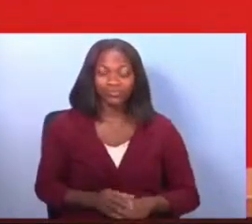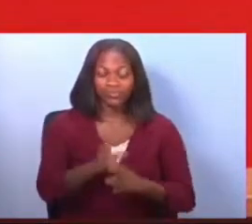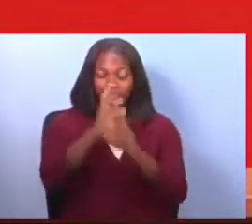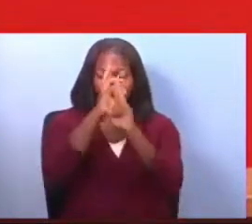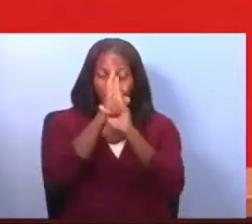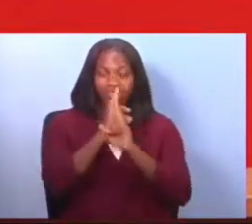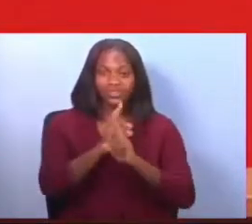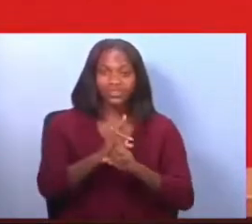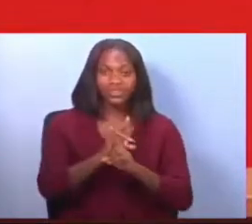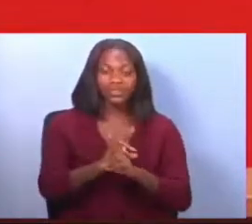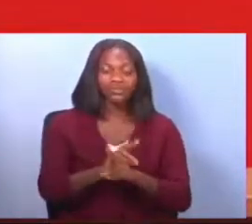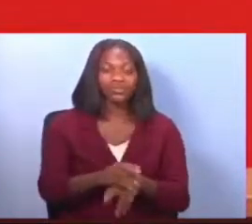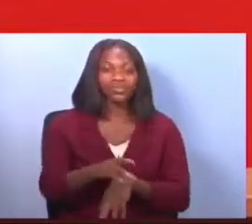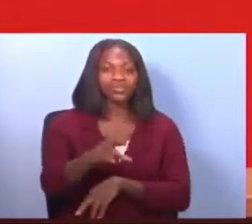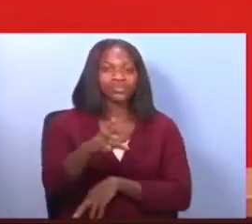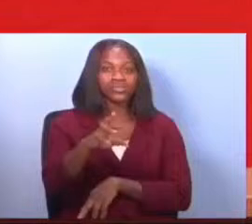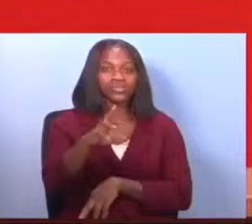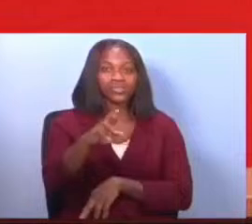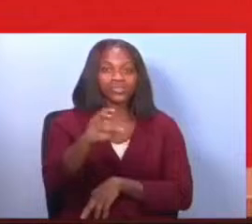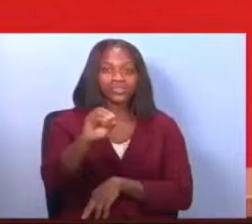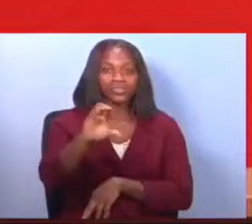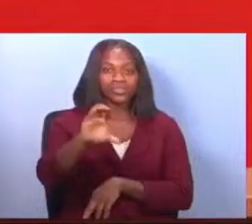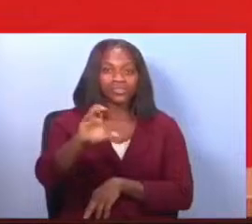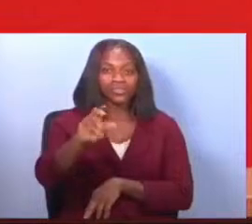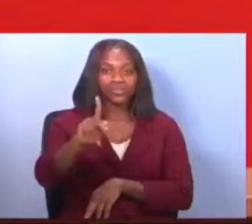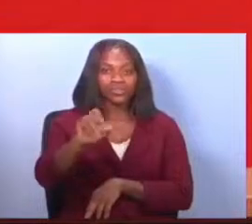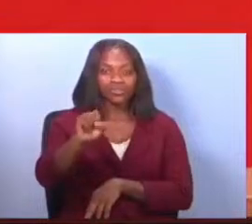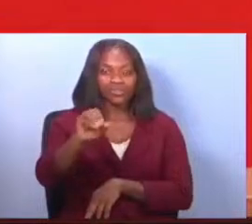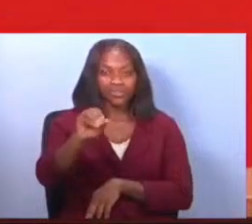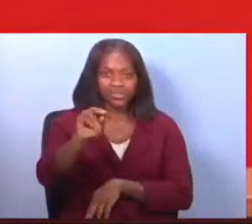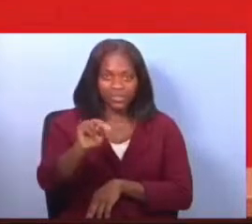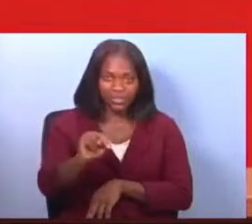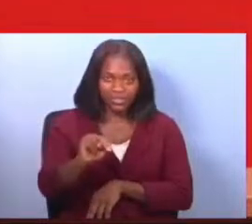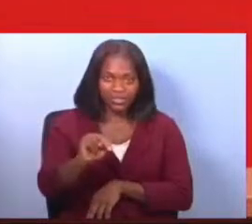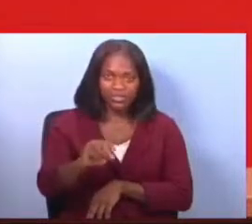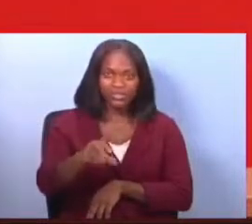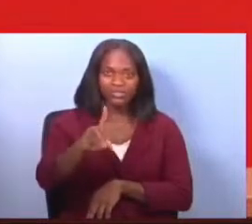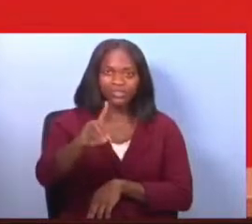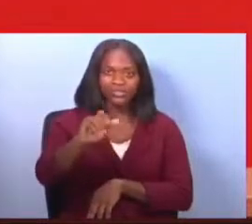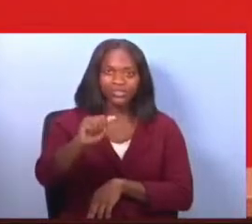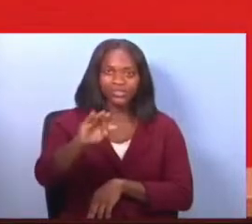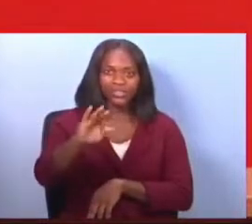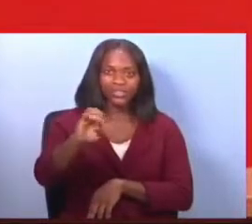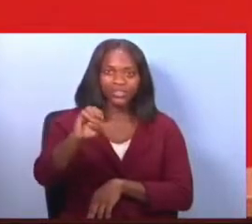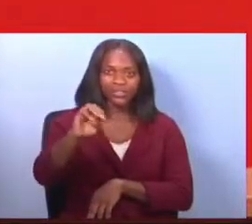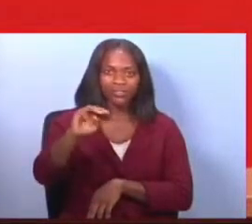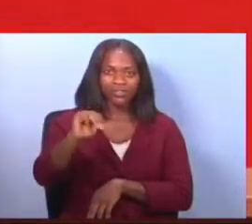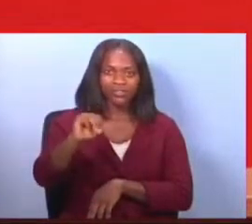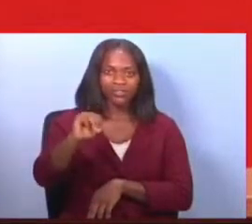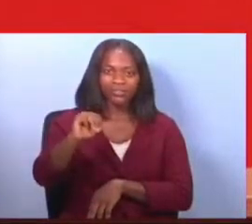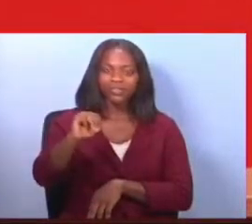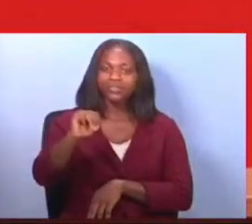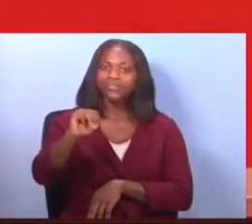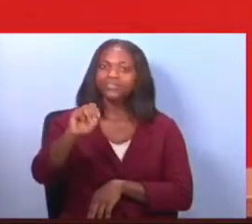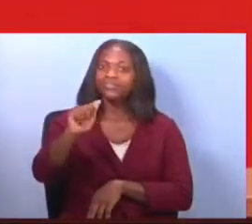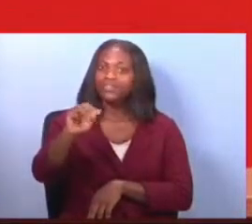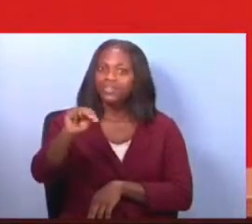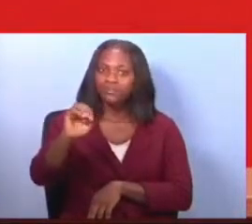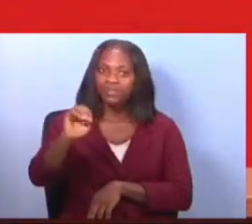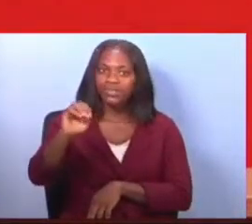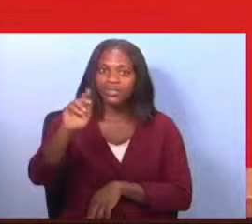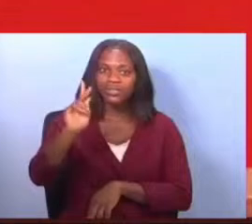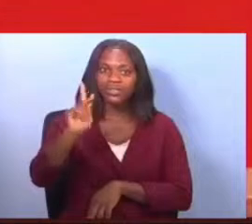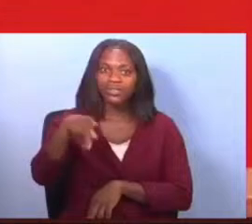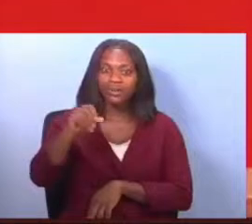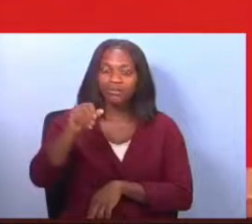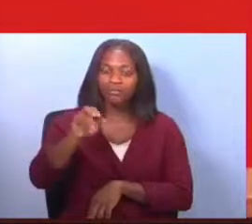Honourable Roxanne Nelson Dapamapo is a lawyer. My good friend has also